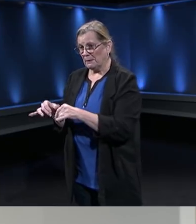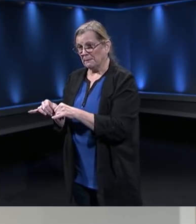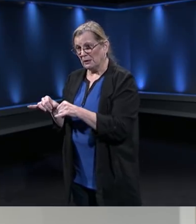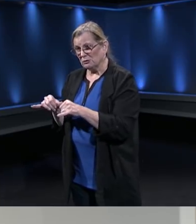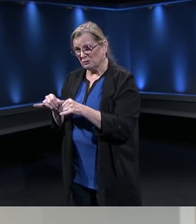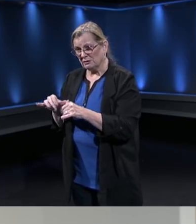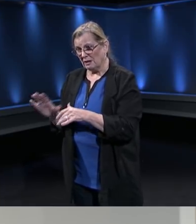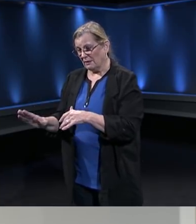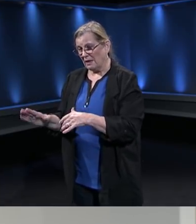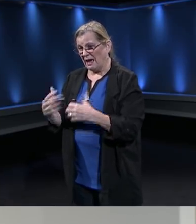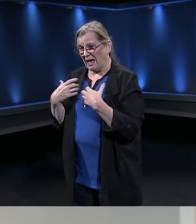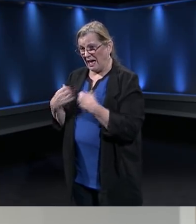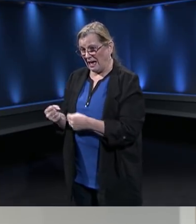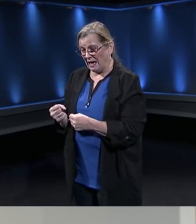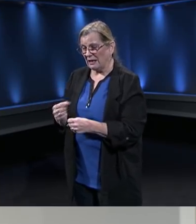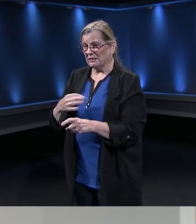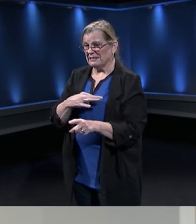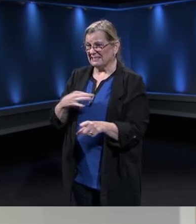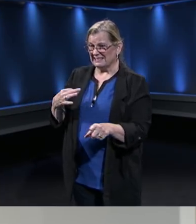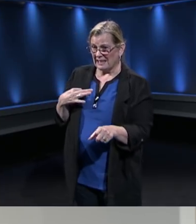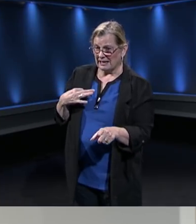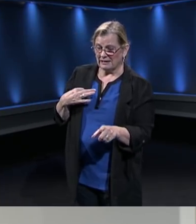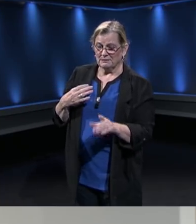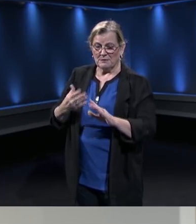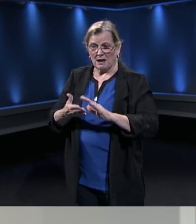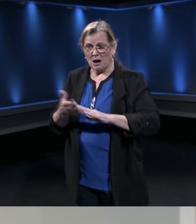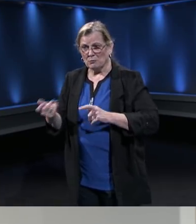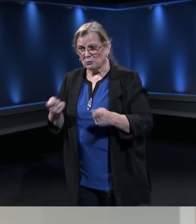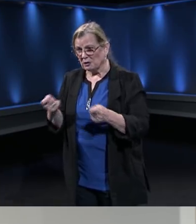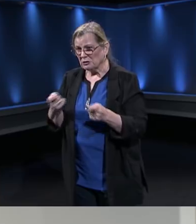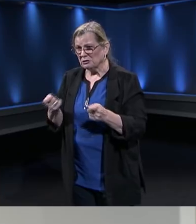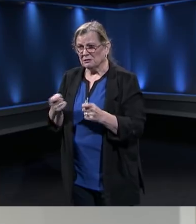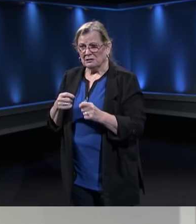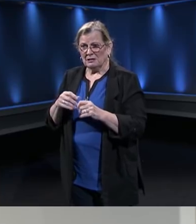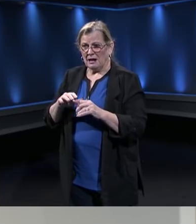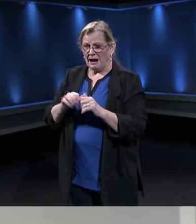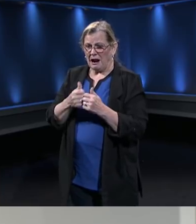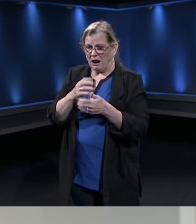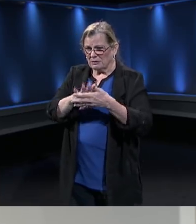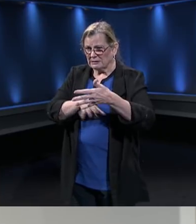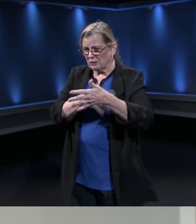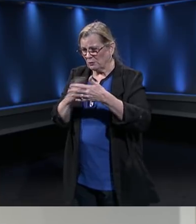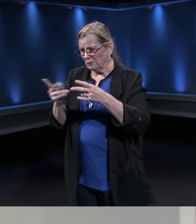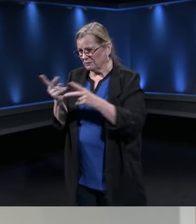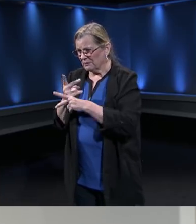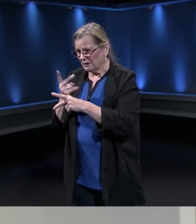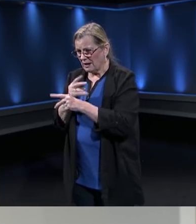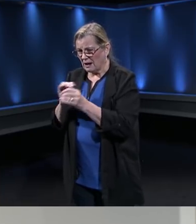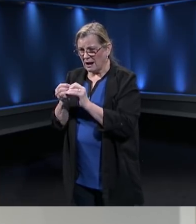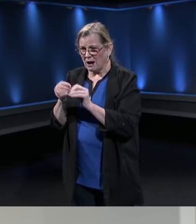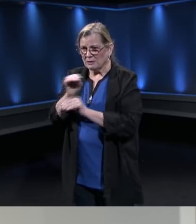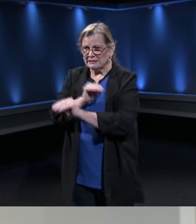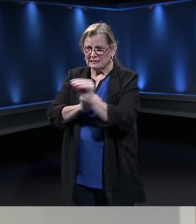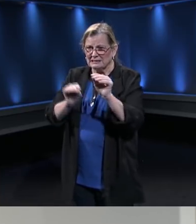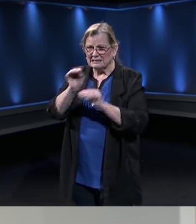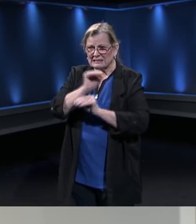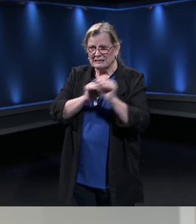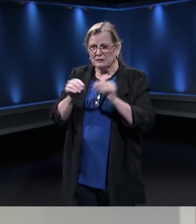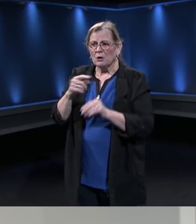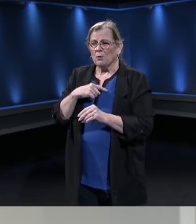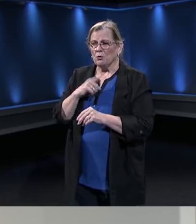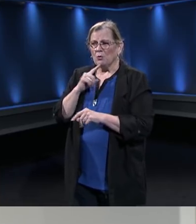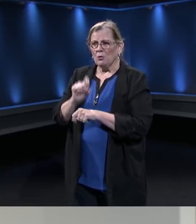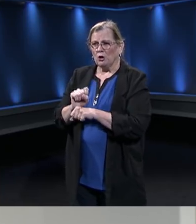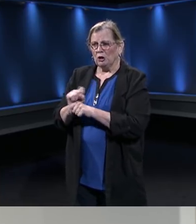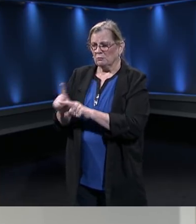operational metrics as well, other operational metrics as well yesterday. And we are going to work to provide